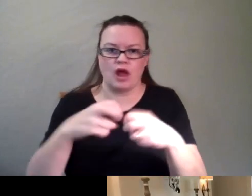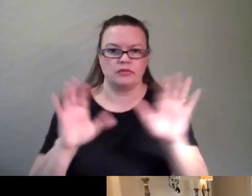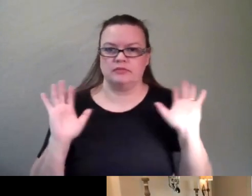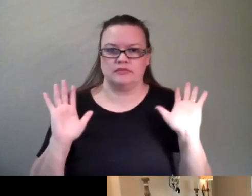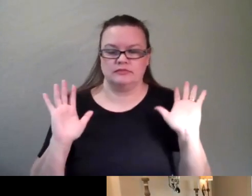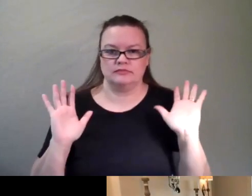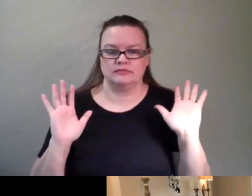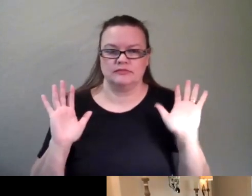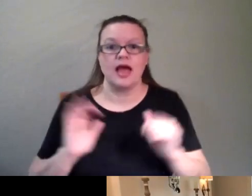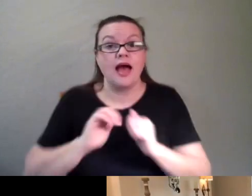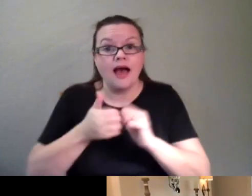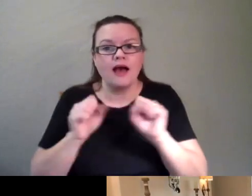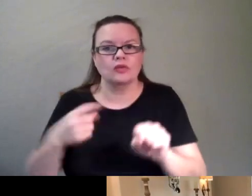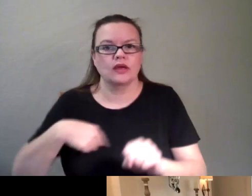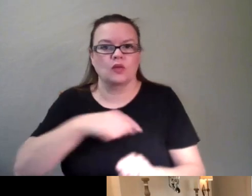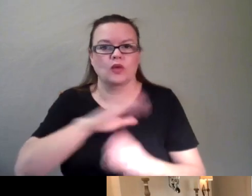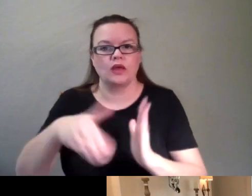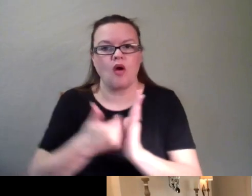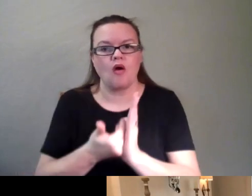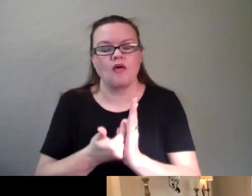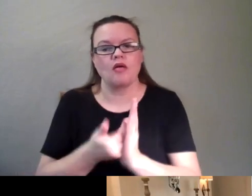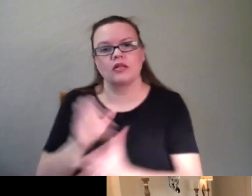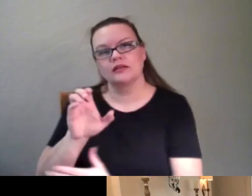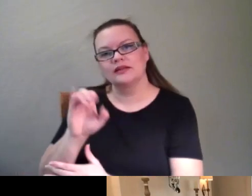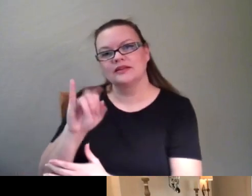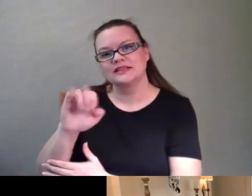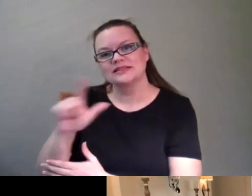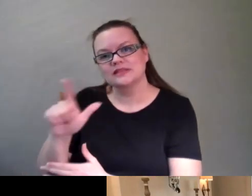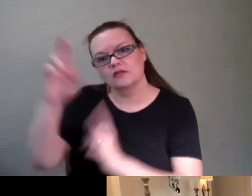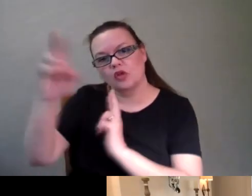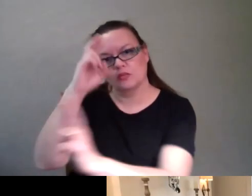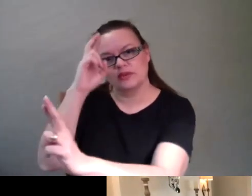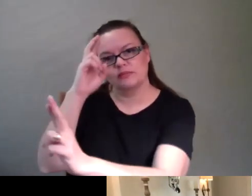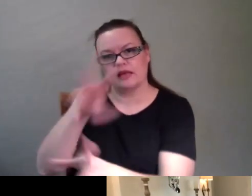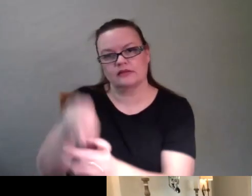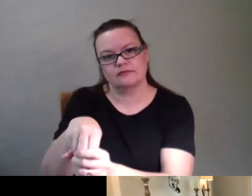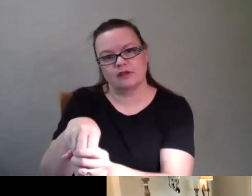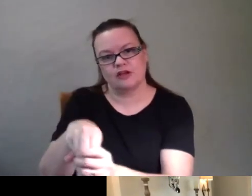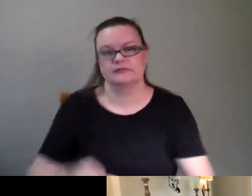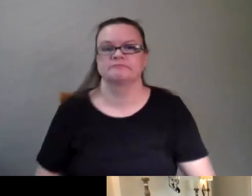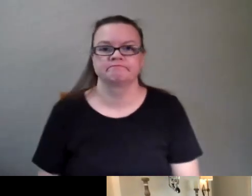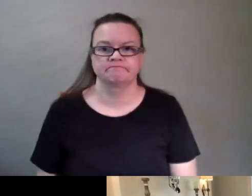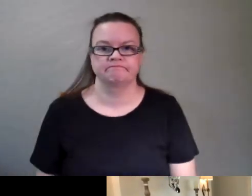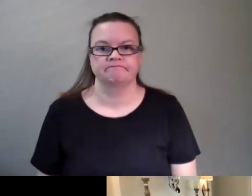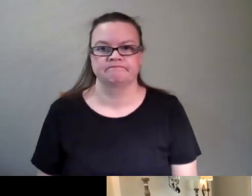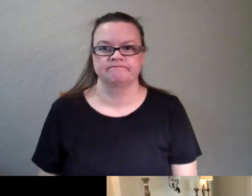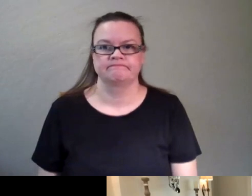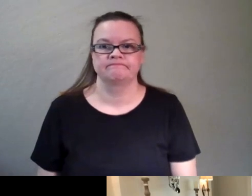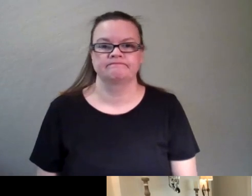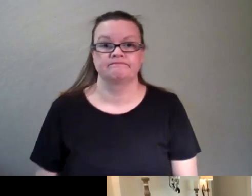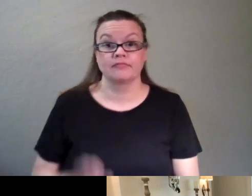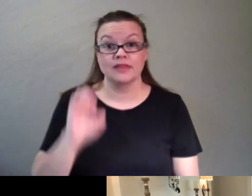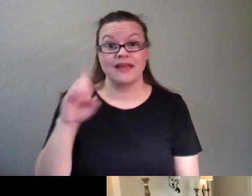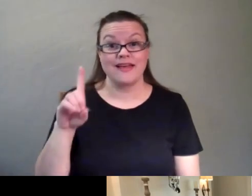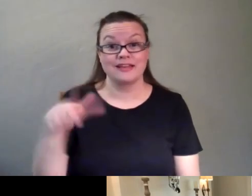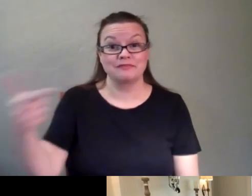can we contribute to more civility and more respect and more civil conversation? Ed, let me turn it back